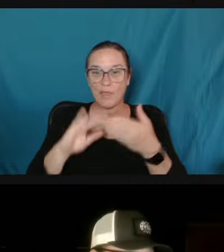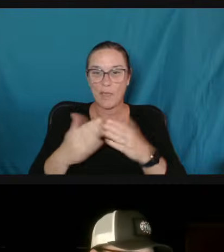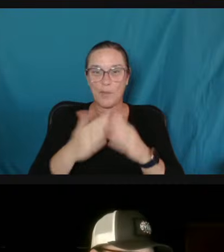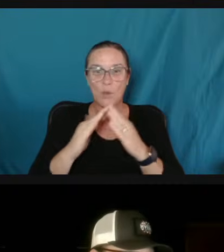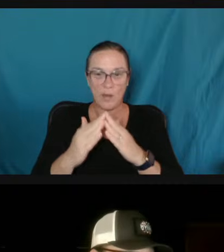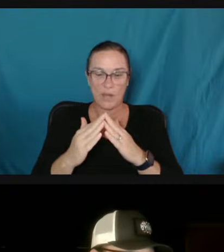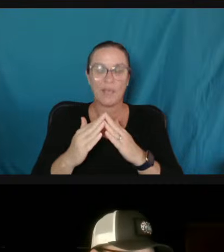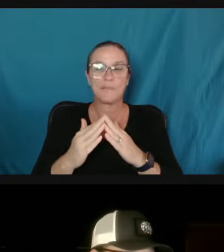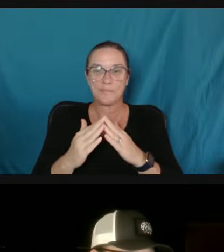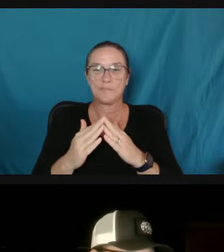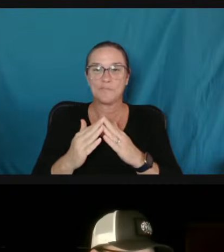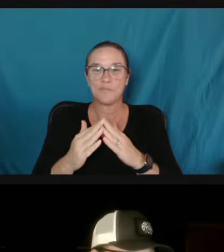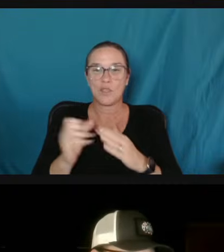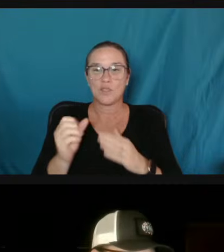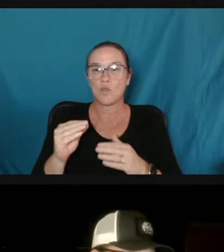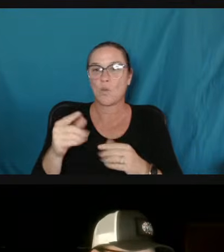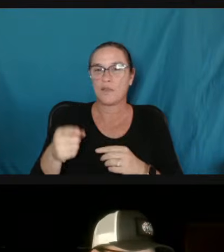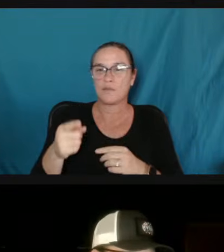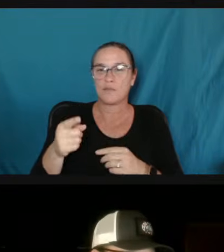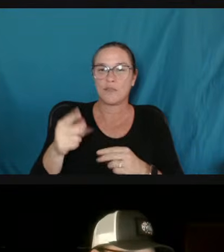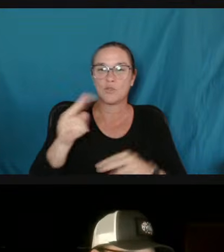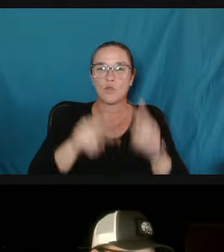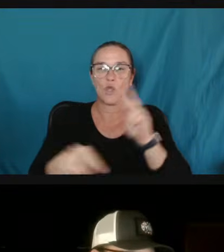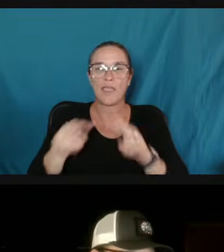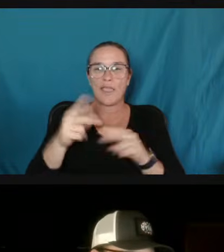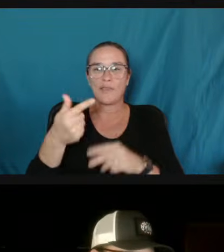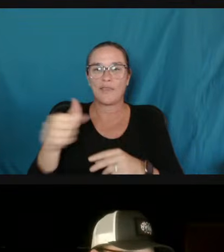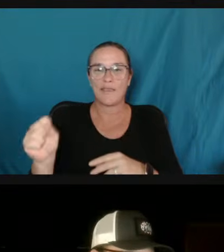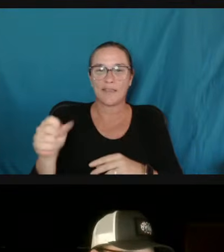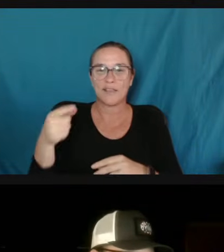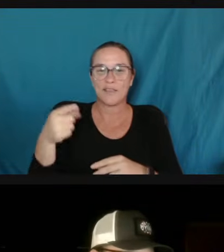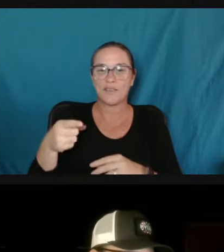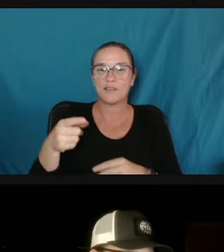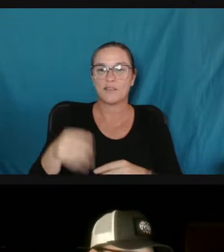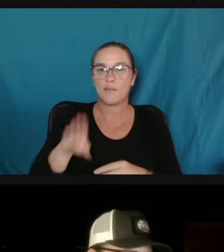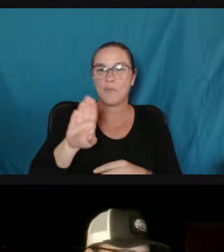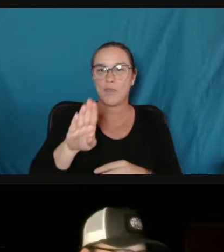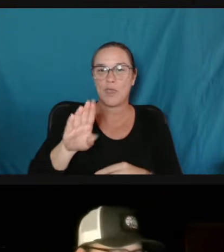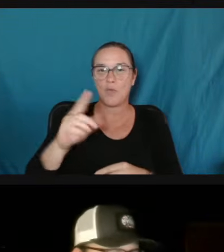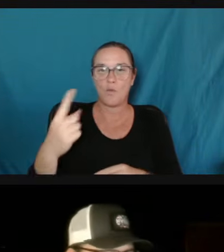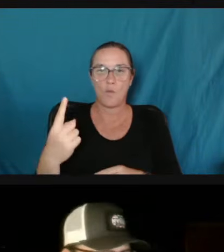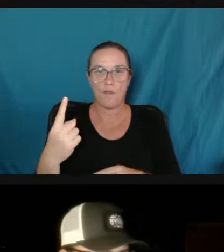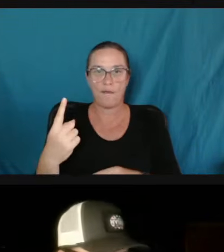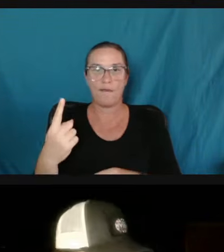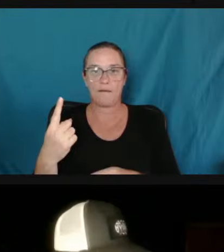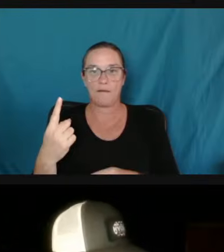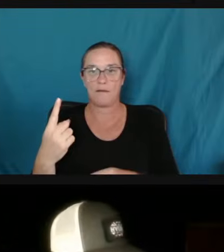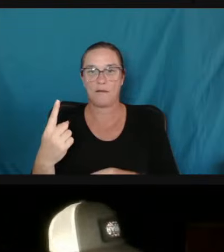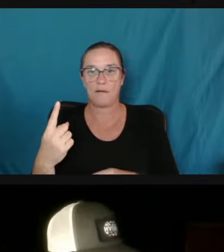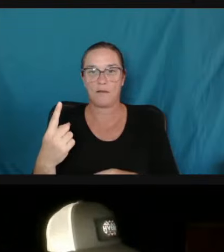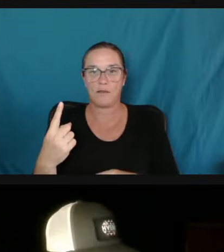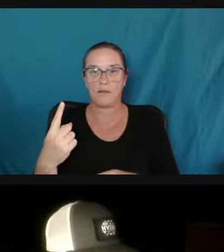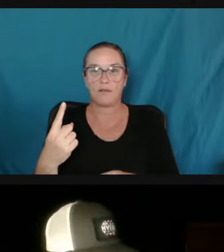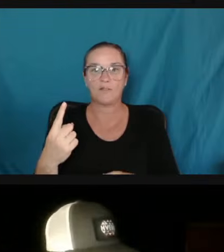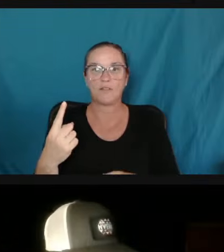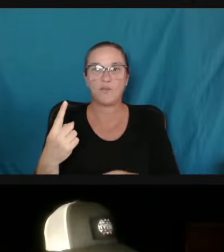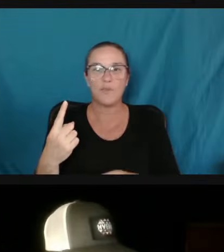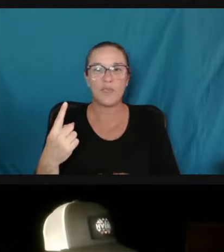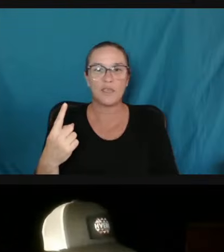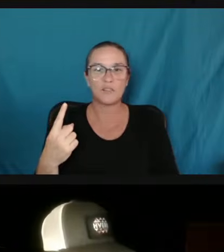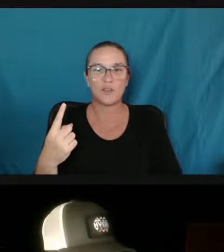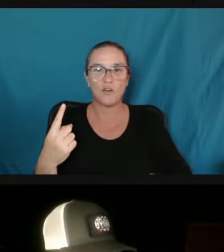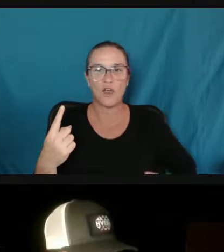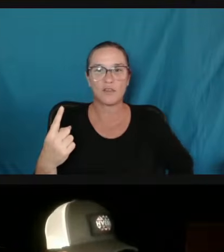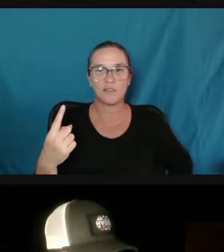the various views of the gas. And we showed the B1 camera earlier. Pull us back to the start here. You can see here